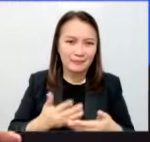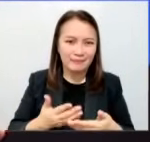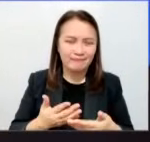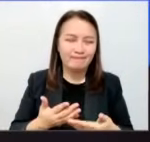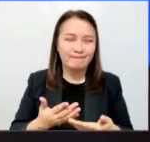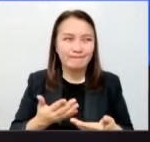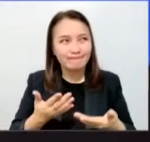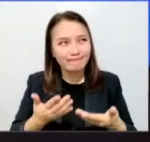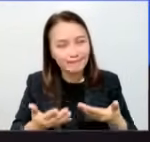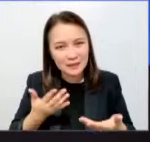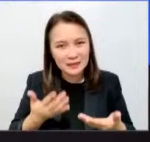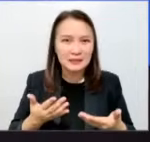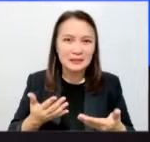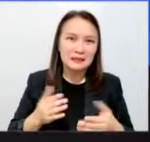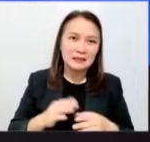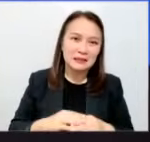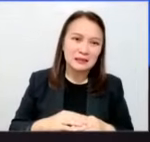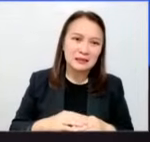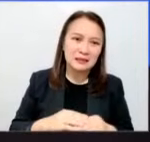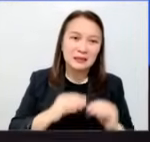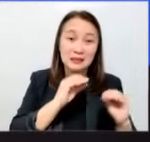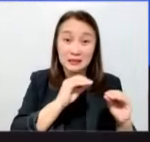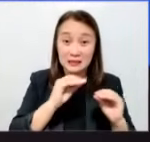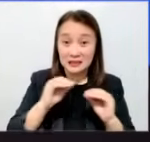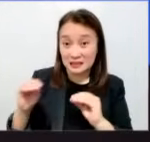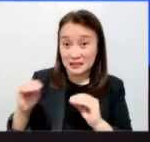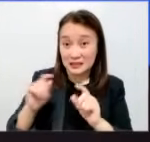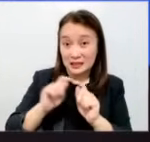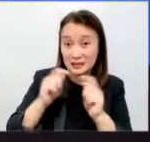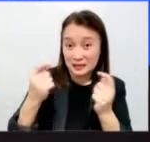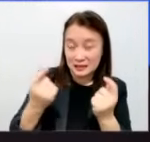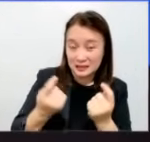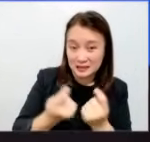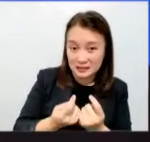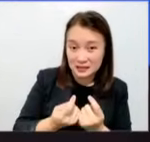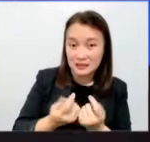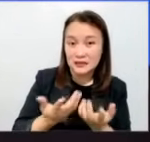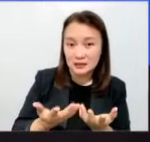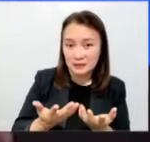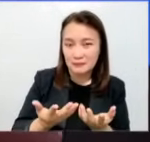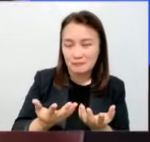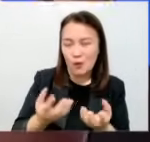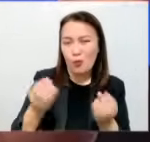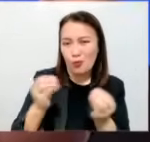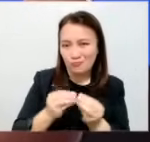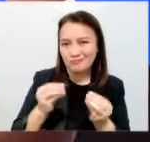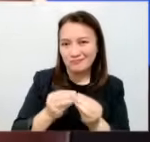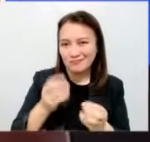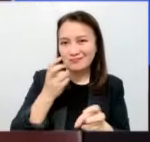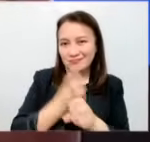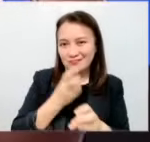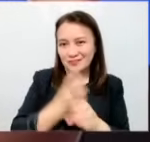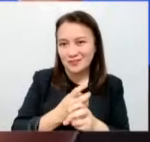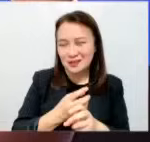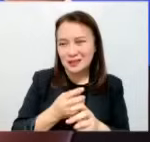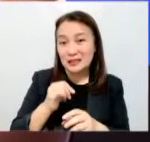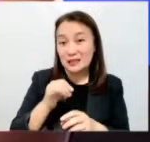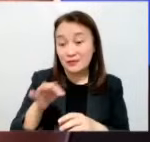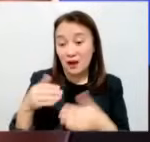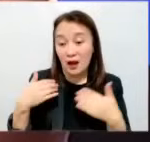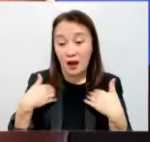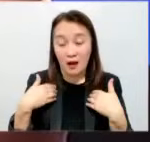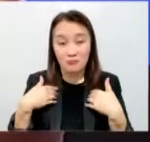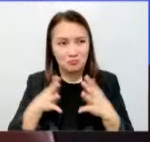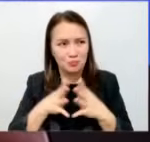it's the teaching part of the team is much harder when you have a big pool. If you have